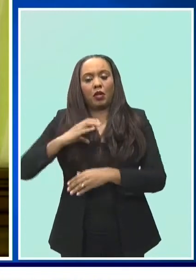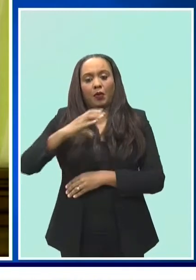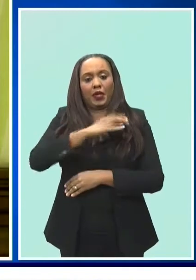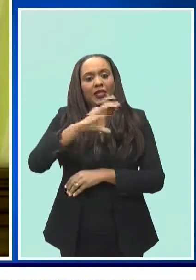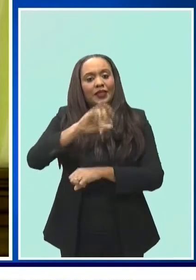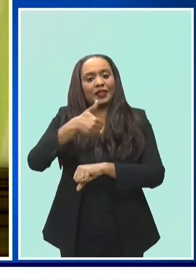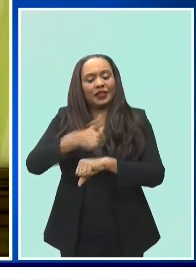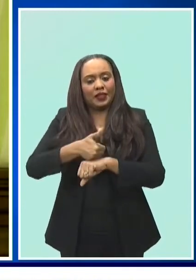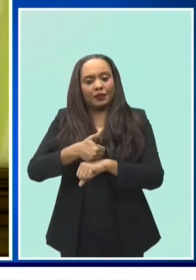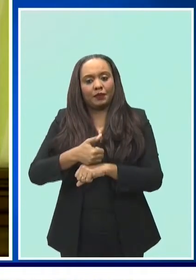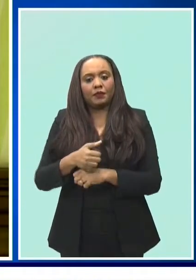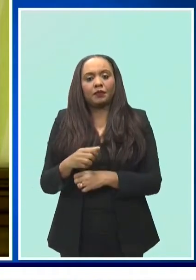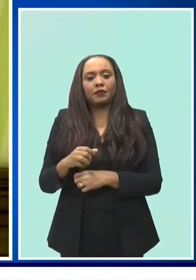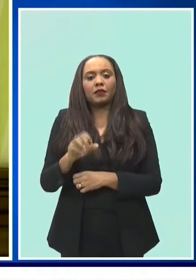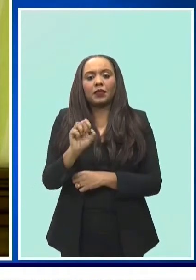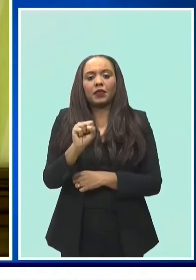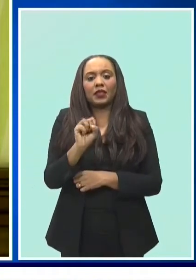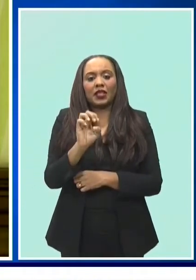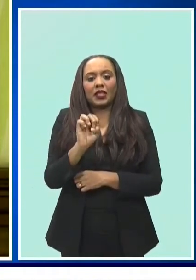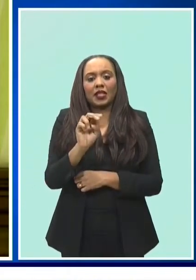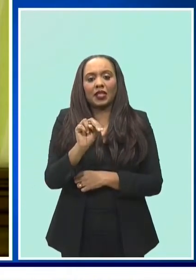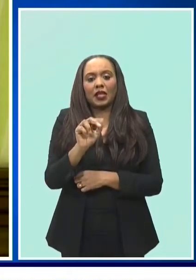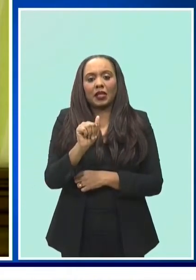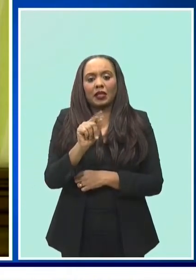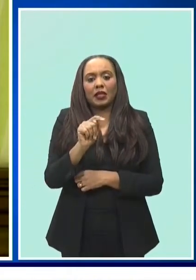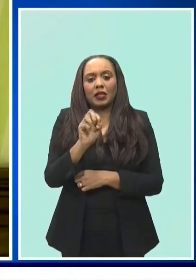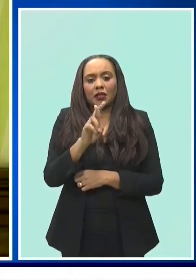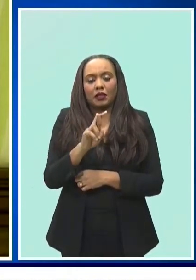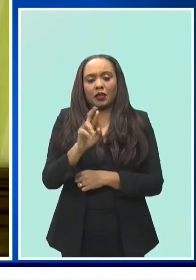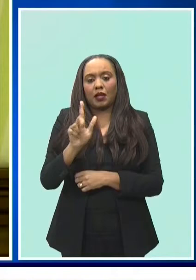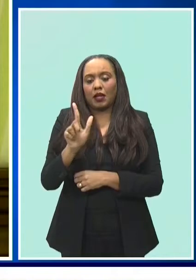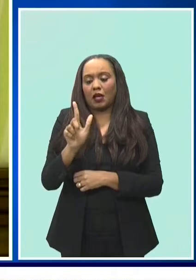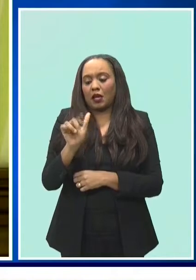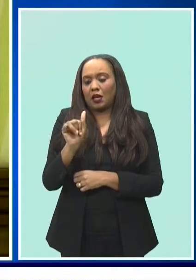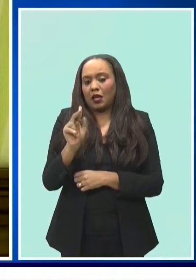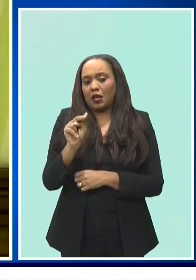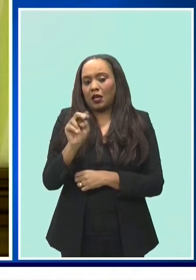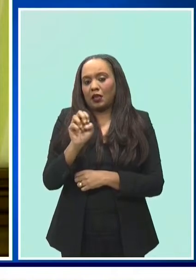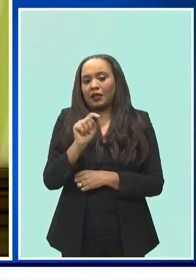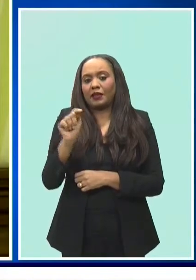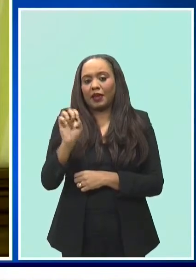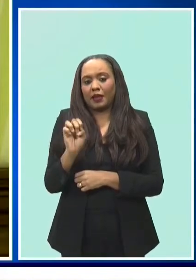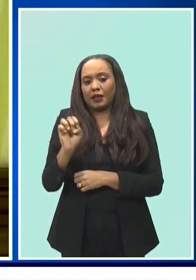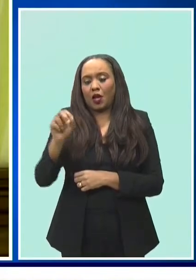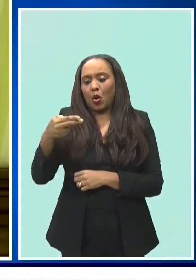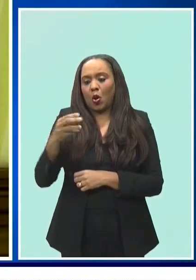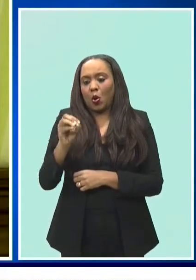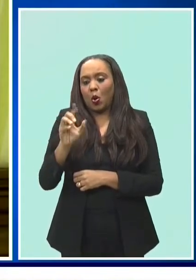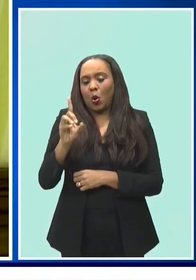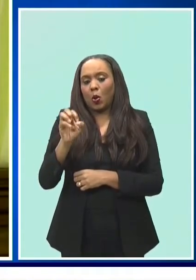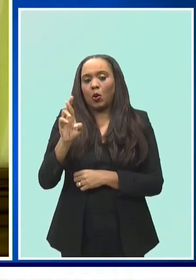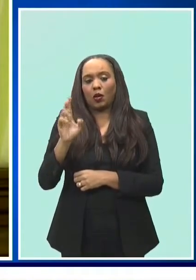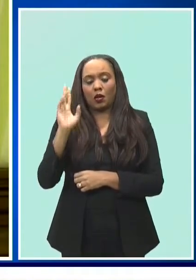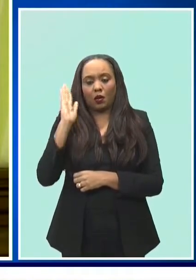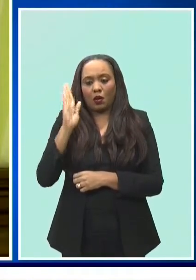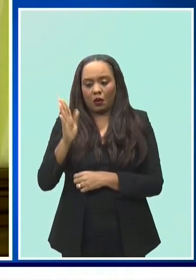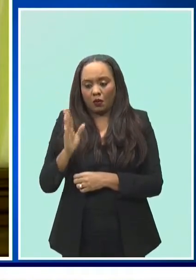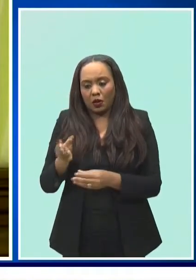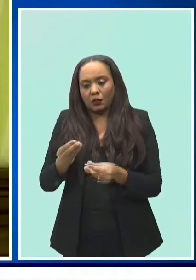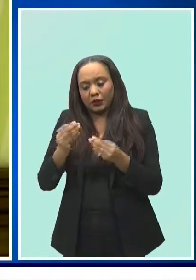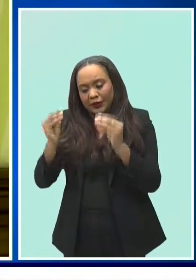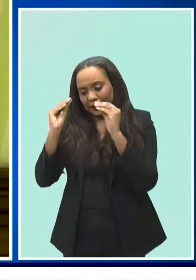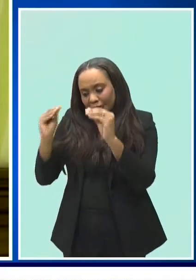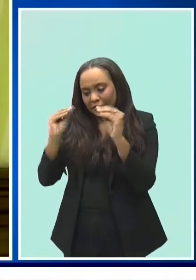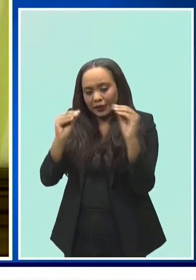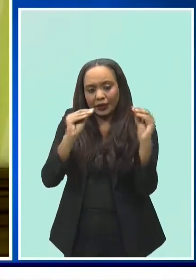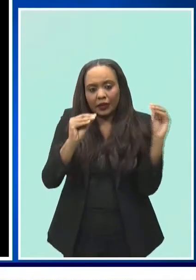of Senator Lynette Holder of the SBA, whose invaluable experience and expertise is being sought at a juncture where time